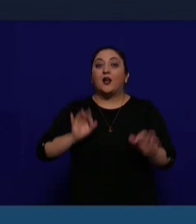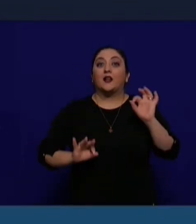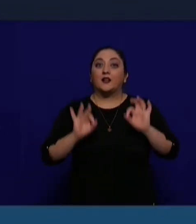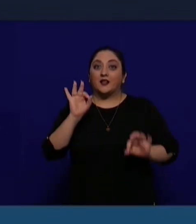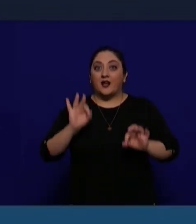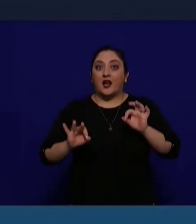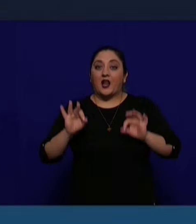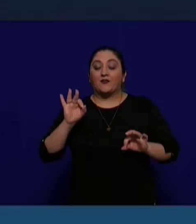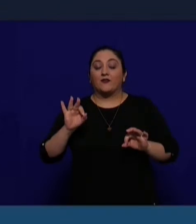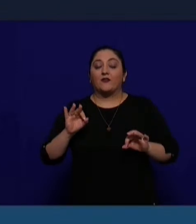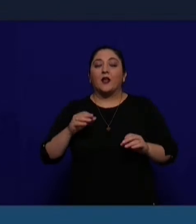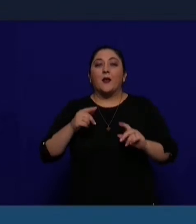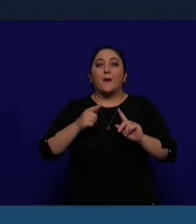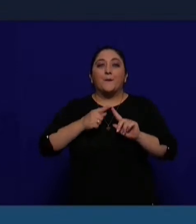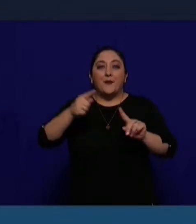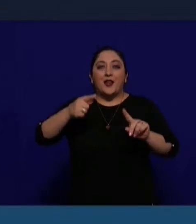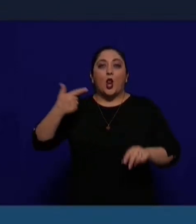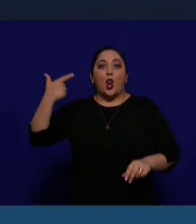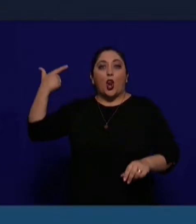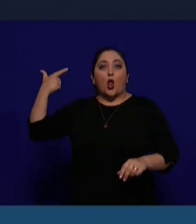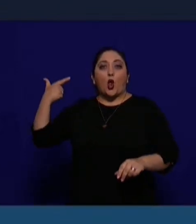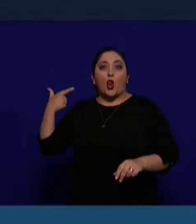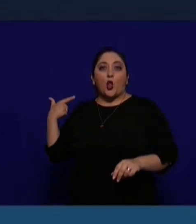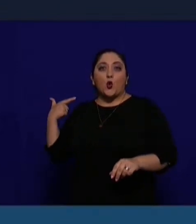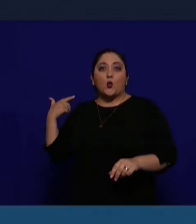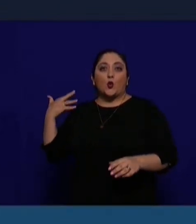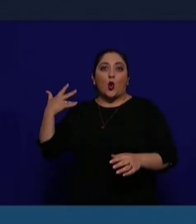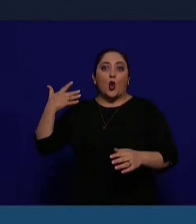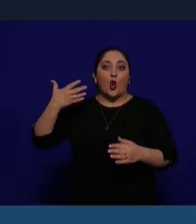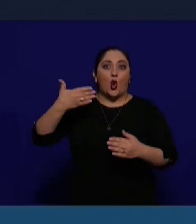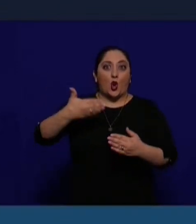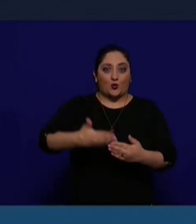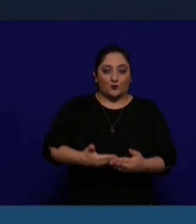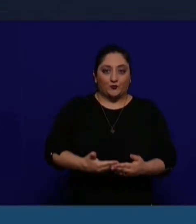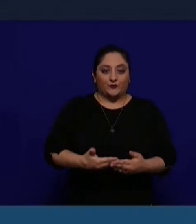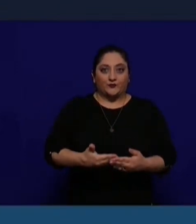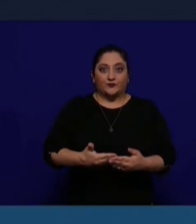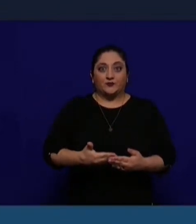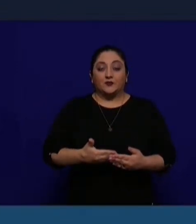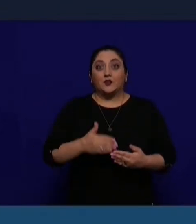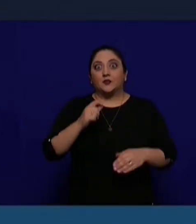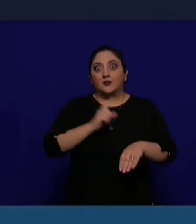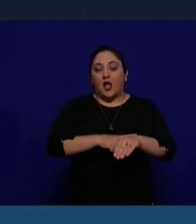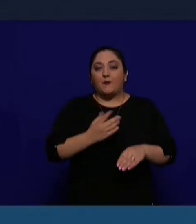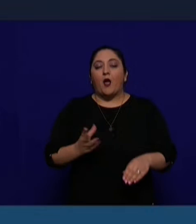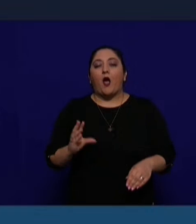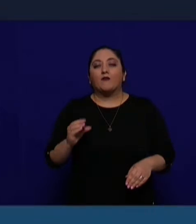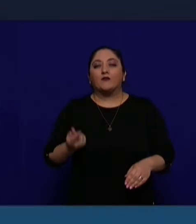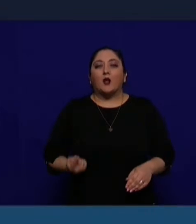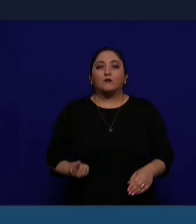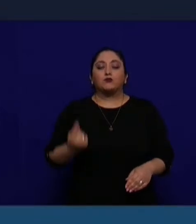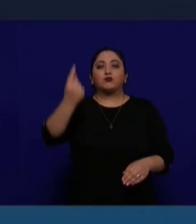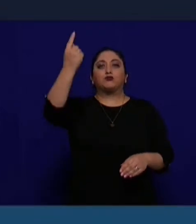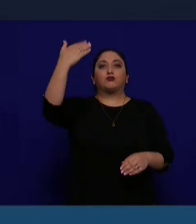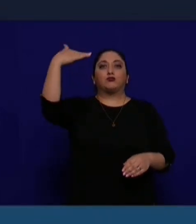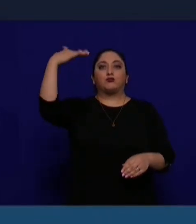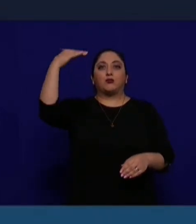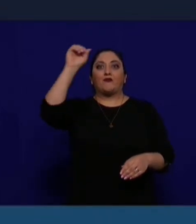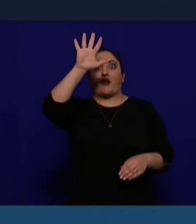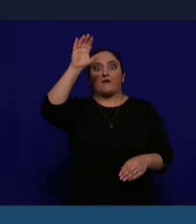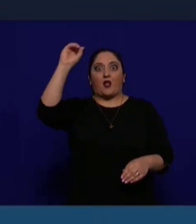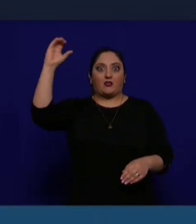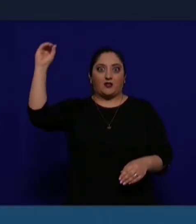minn Lulju l-ewwel fejn kellna dak il-peak ta' 500 cases, però rajna li